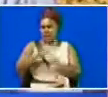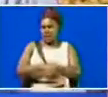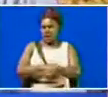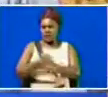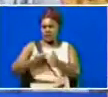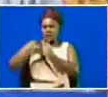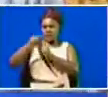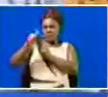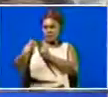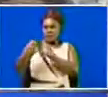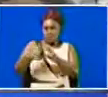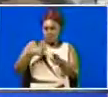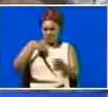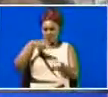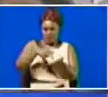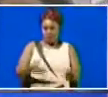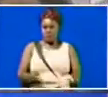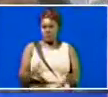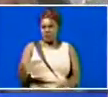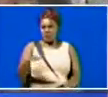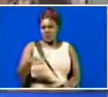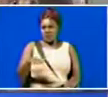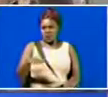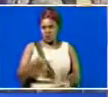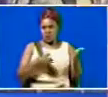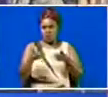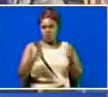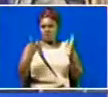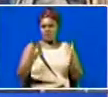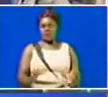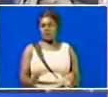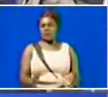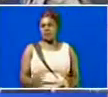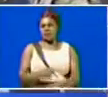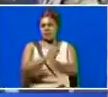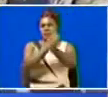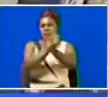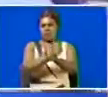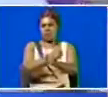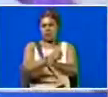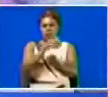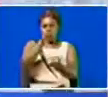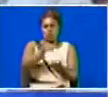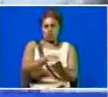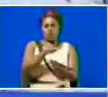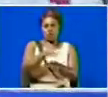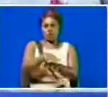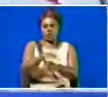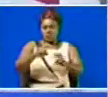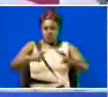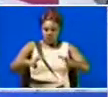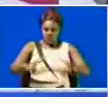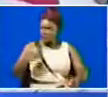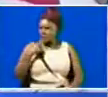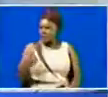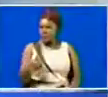5 meters from where I'm standing. However, regional coordinator Mongo Chimwanga has defended the scaling down of the search and rescue mission,